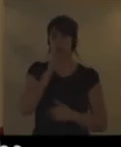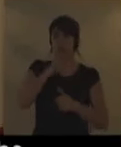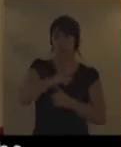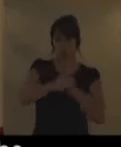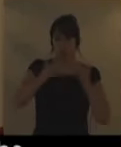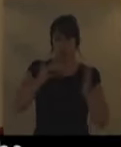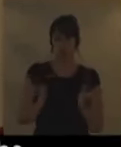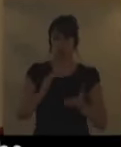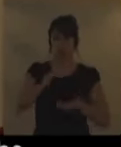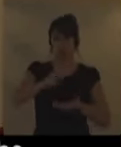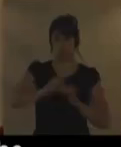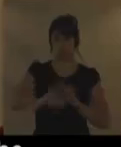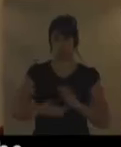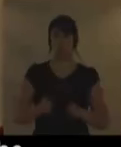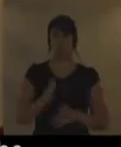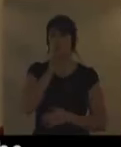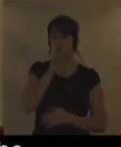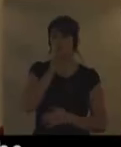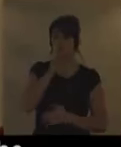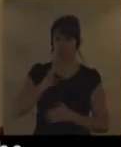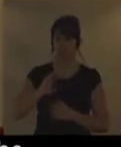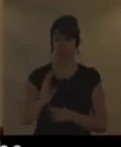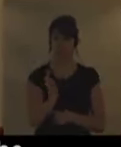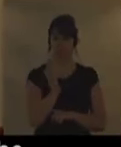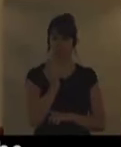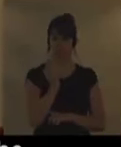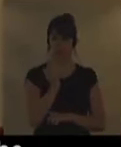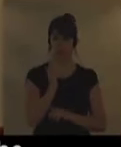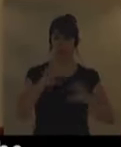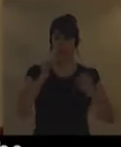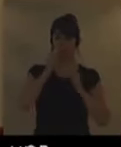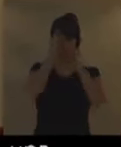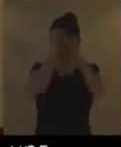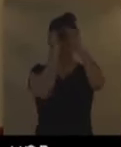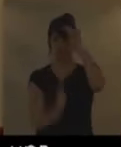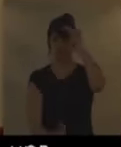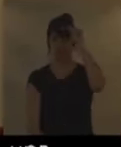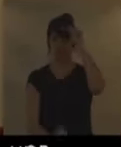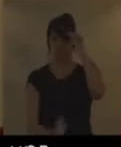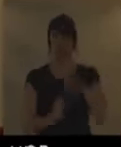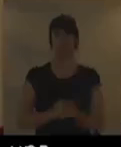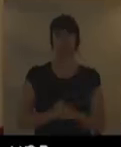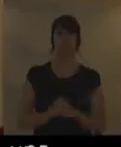vertical position and then choose the corresponding horizontal position.